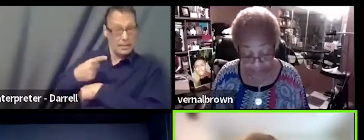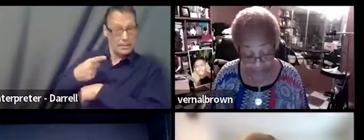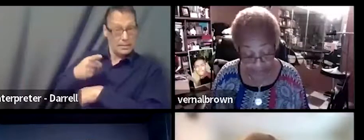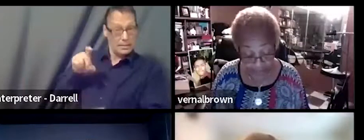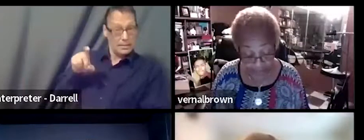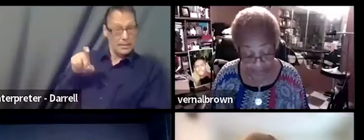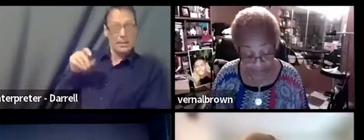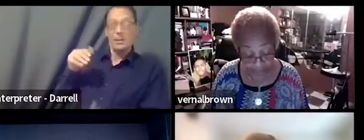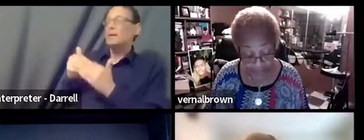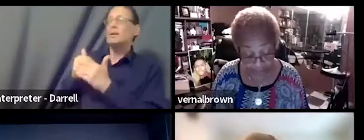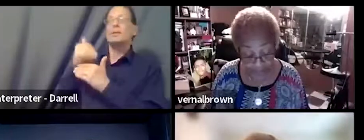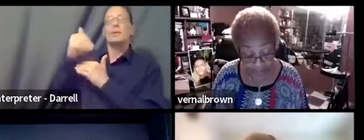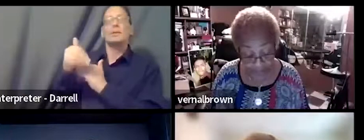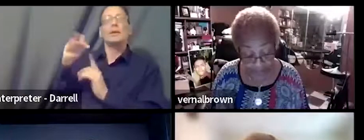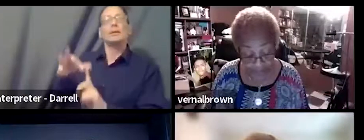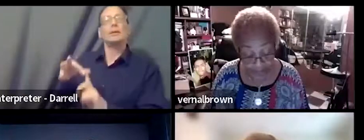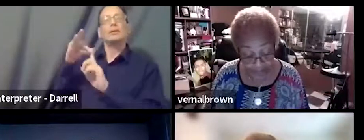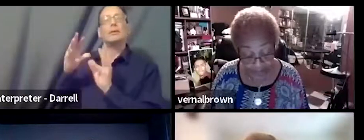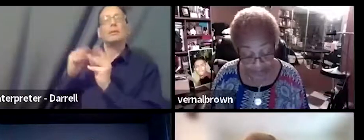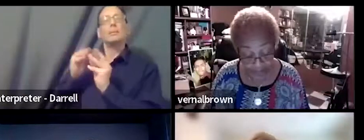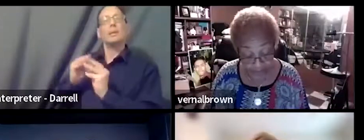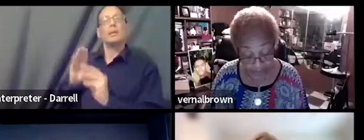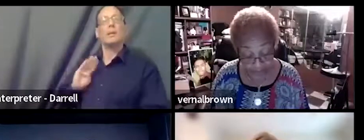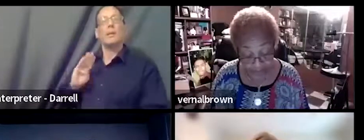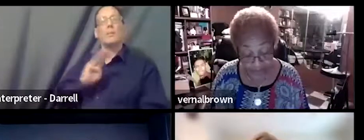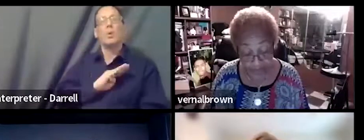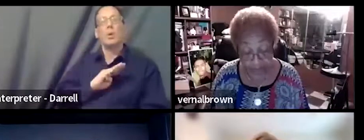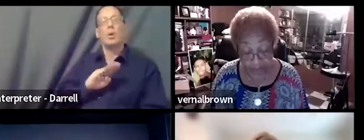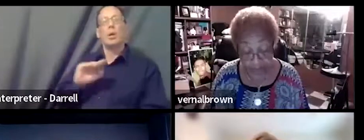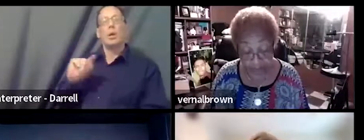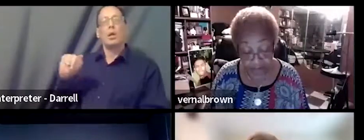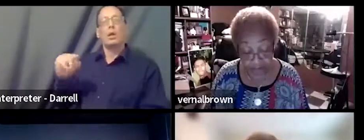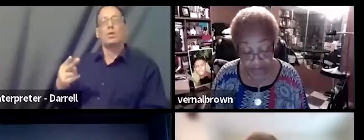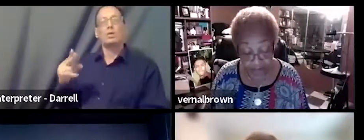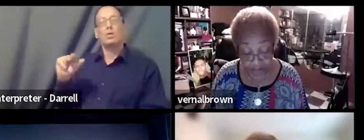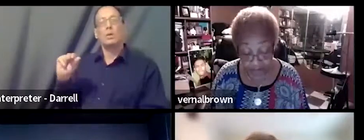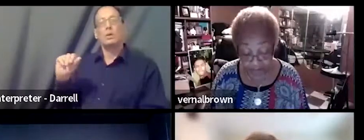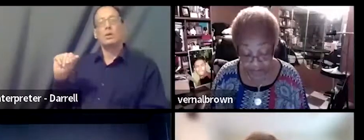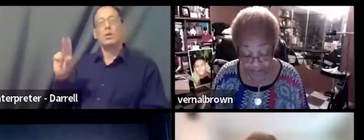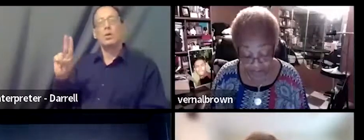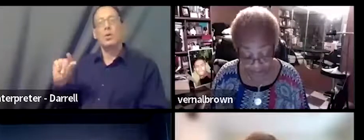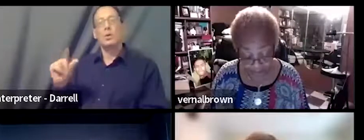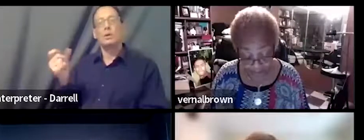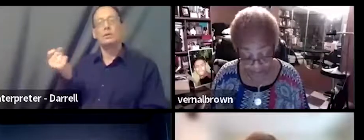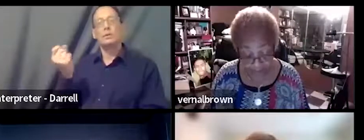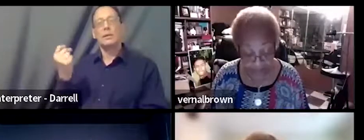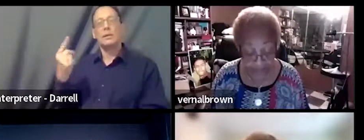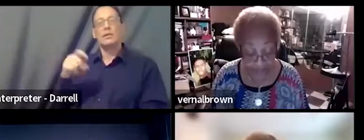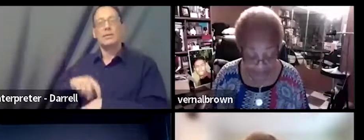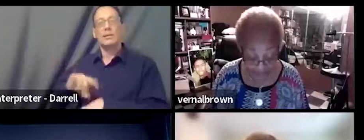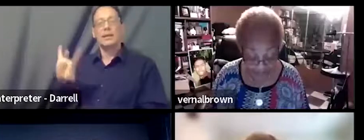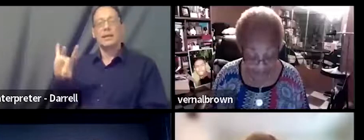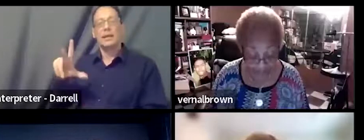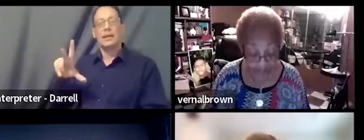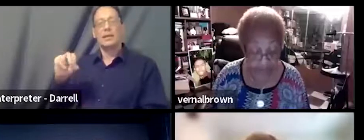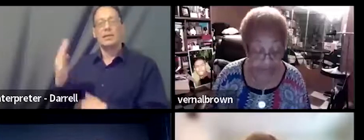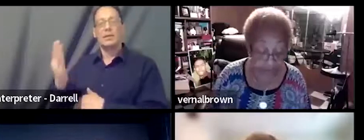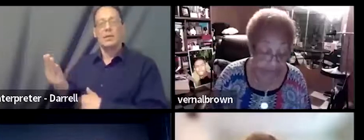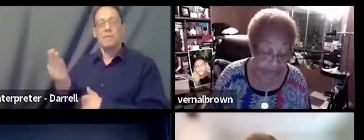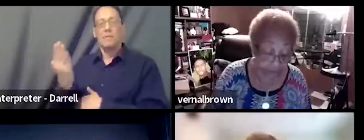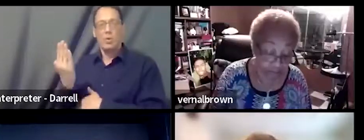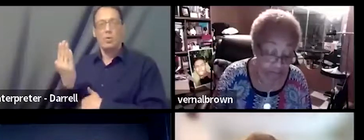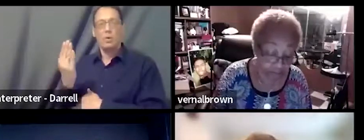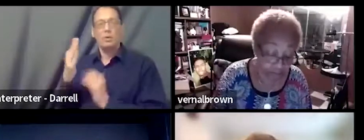The next special meeting of the Board of Commissioners will be held on Thursday, August 11th at 8:30 a.m., immediately followed